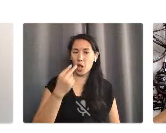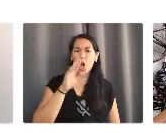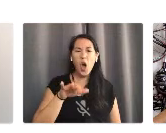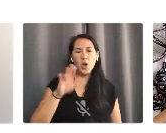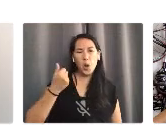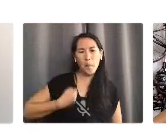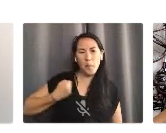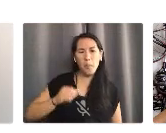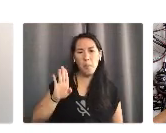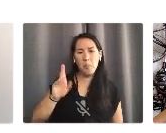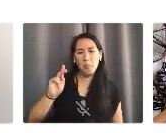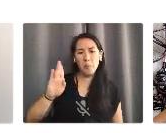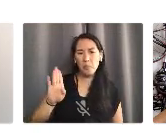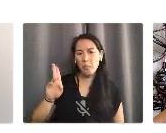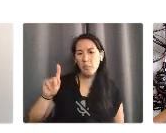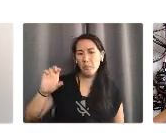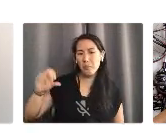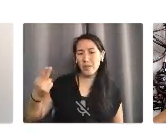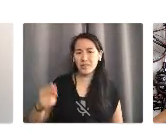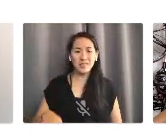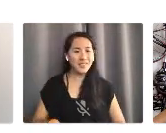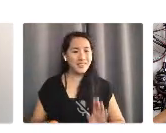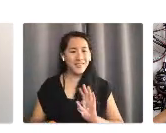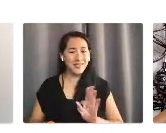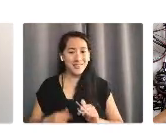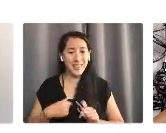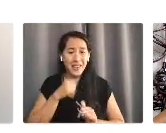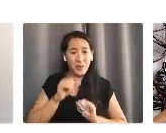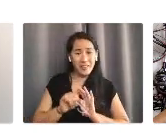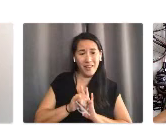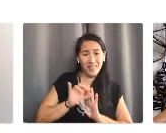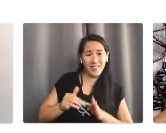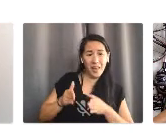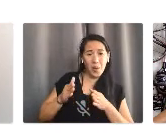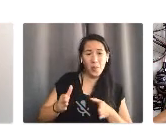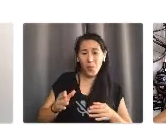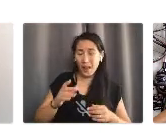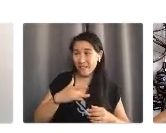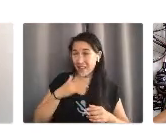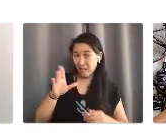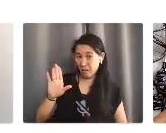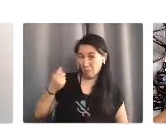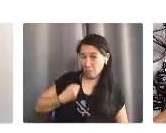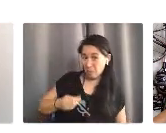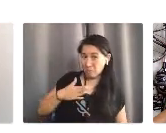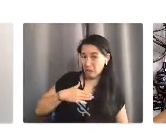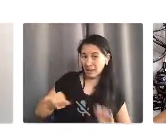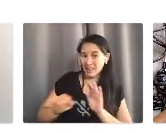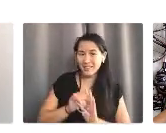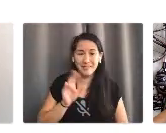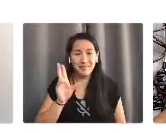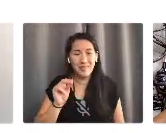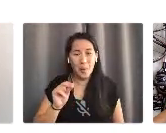or you're butch. And in reality, that's not actually how I identify, and that's not a label that actually resonates with me. So